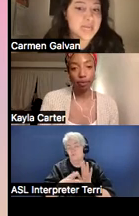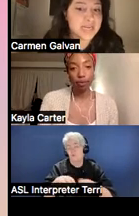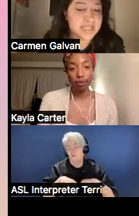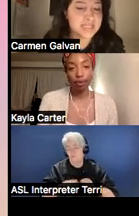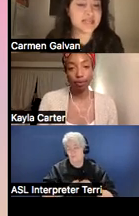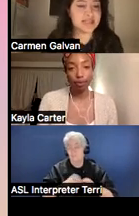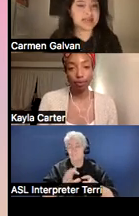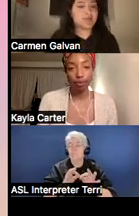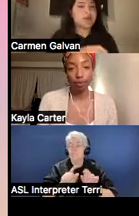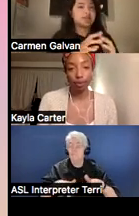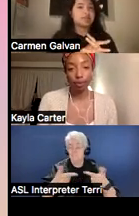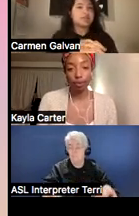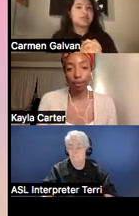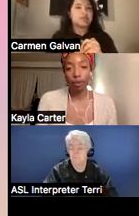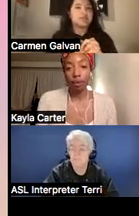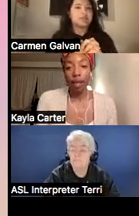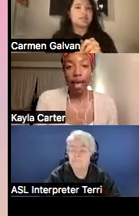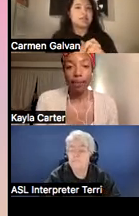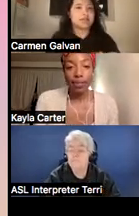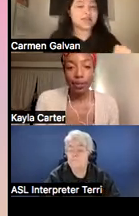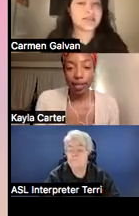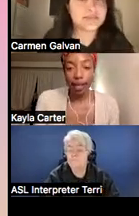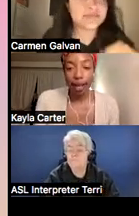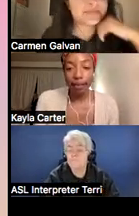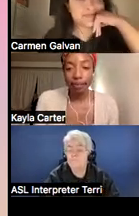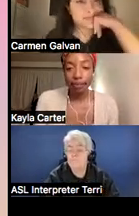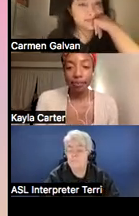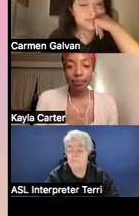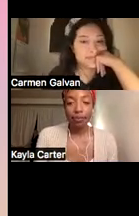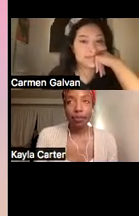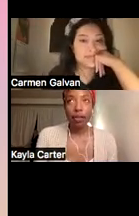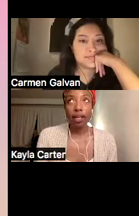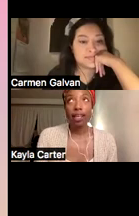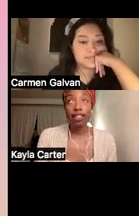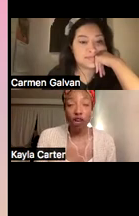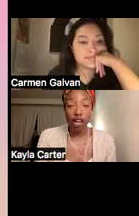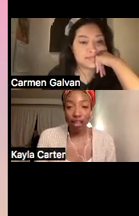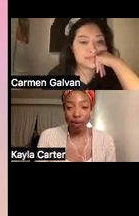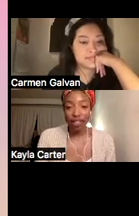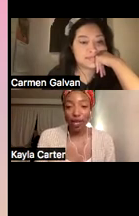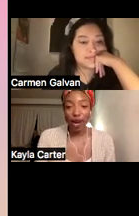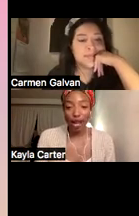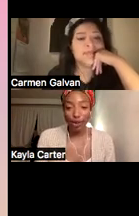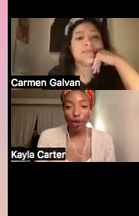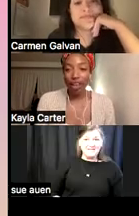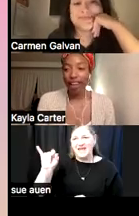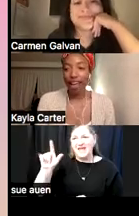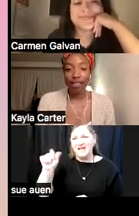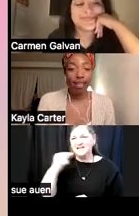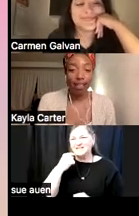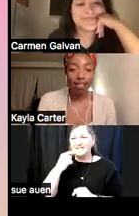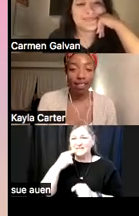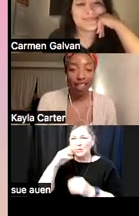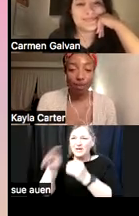if you want to add anything to that last point. Absolutely. And it's a great segue into our next point.